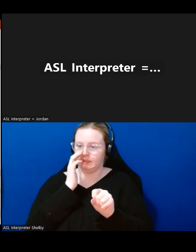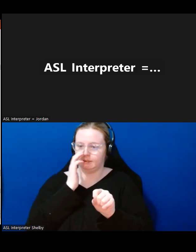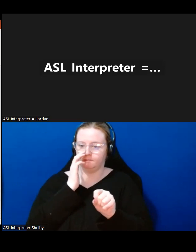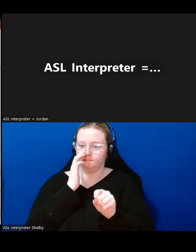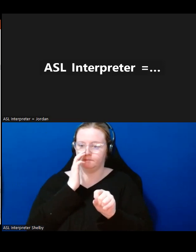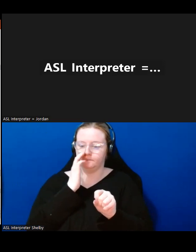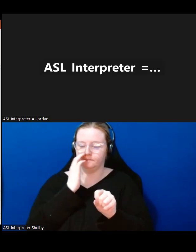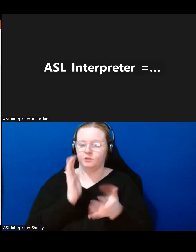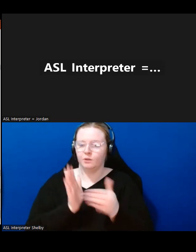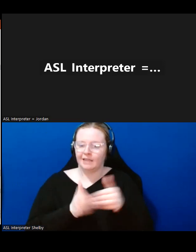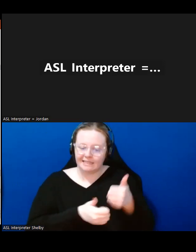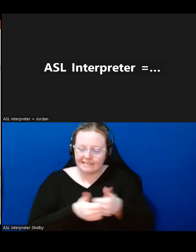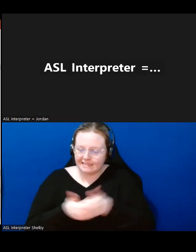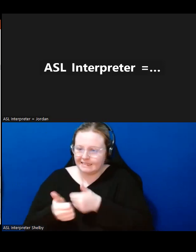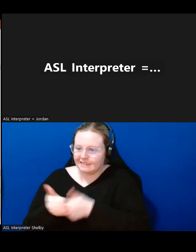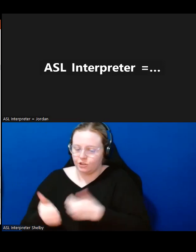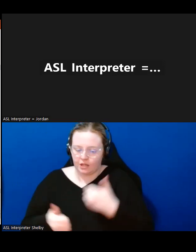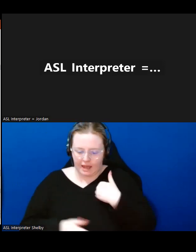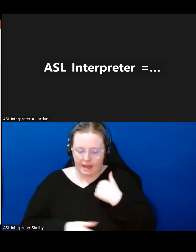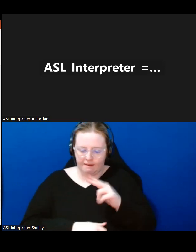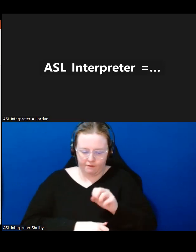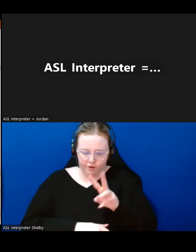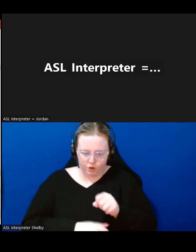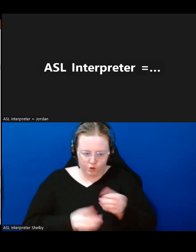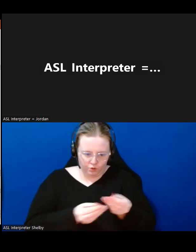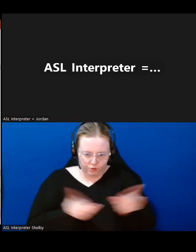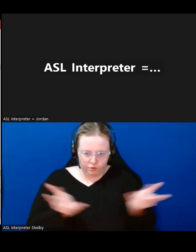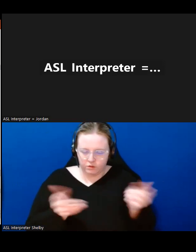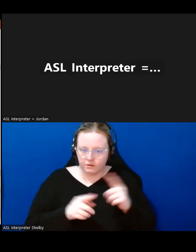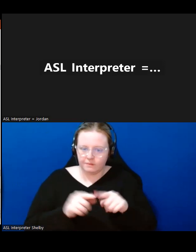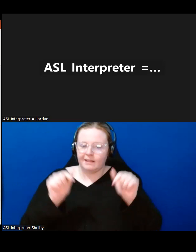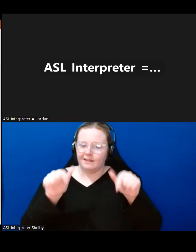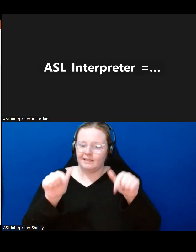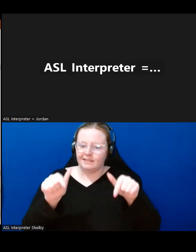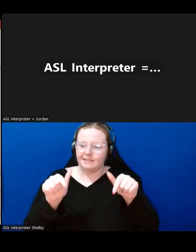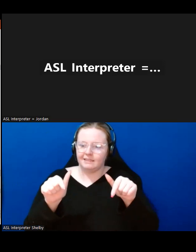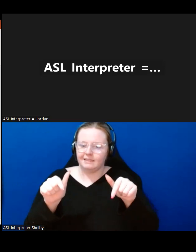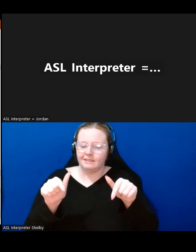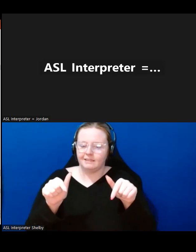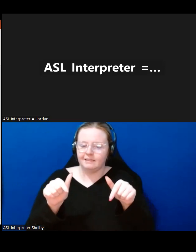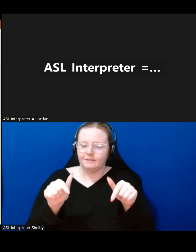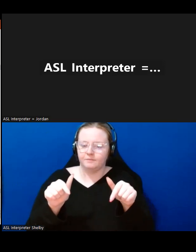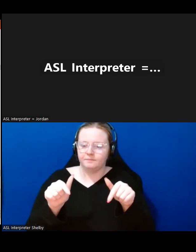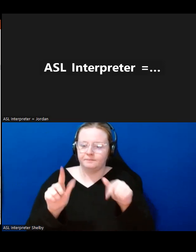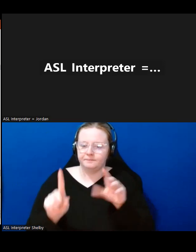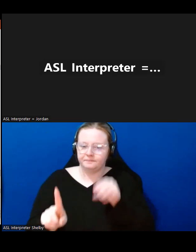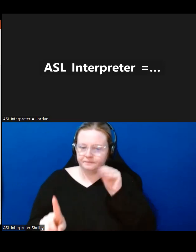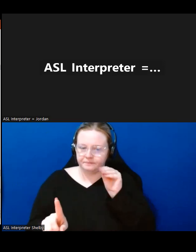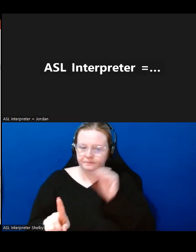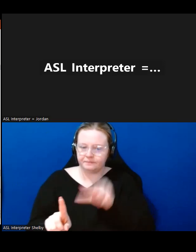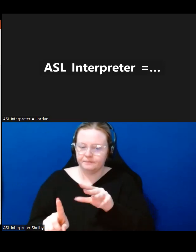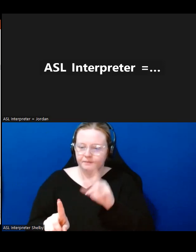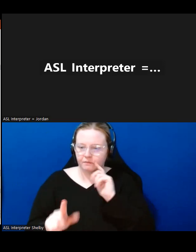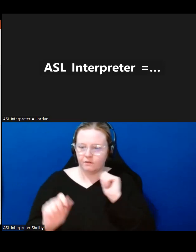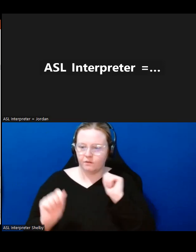for our own coalitions, this was one that sort of showcased the coalitions across